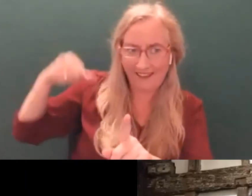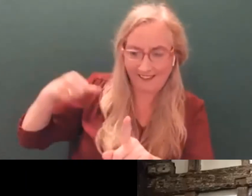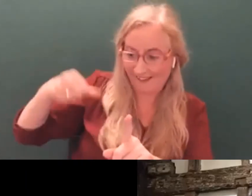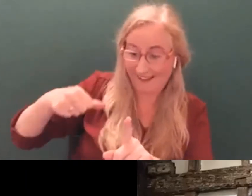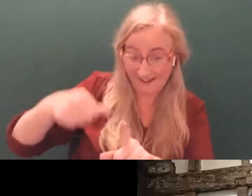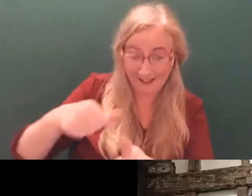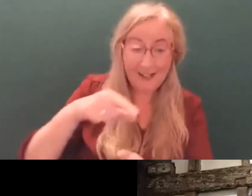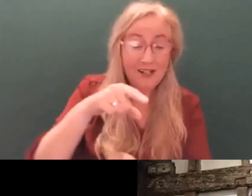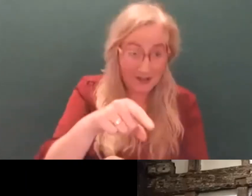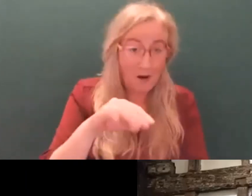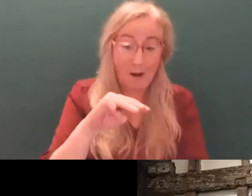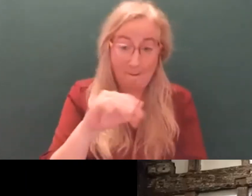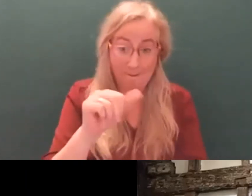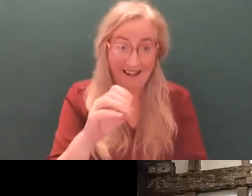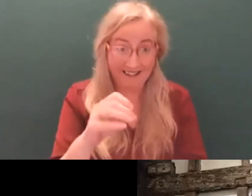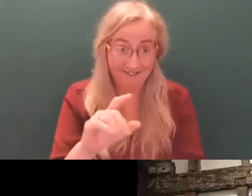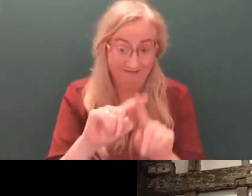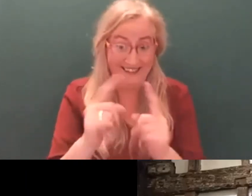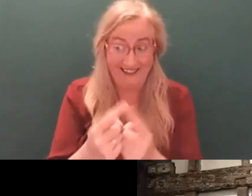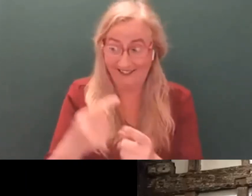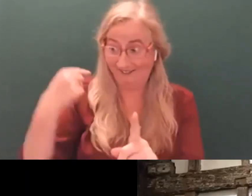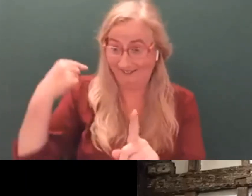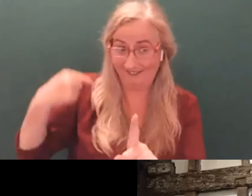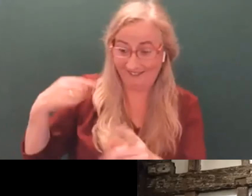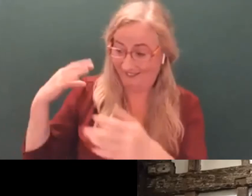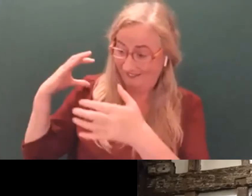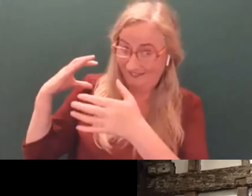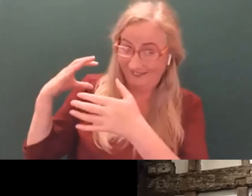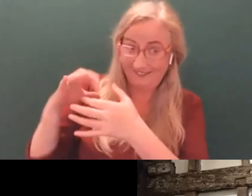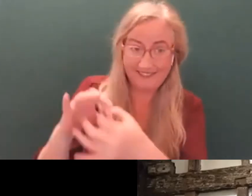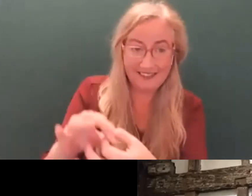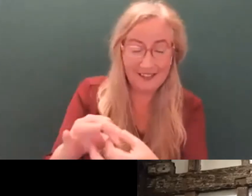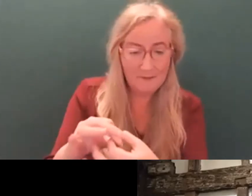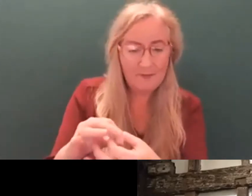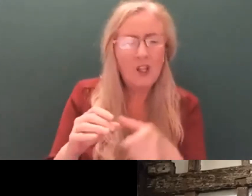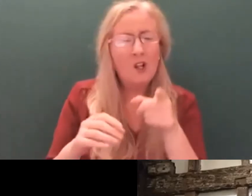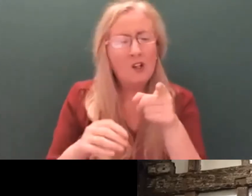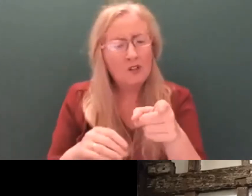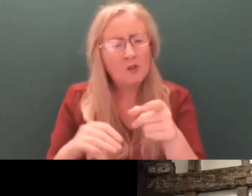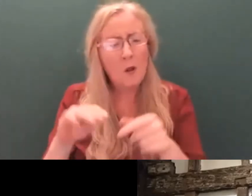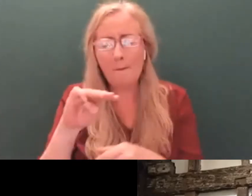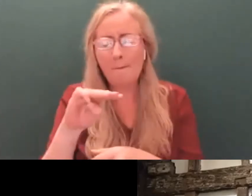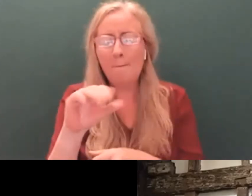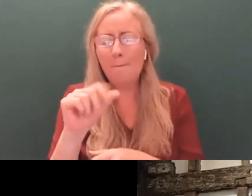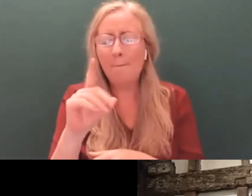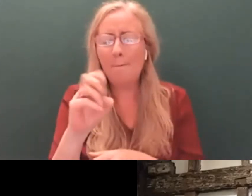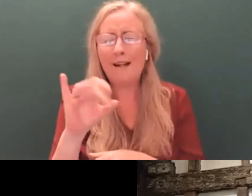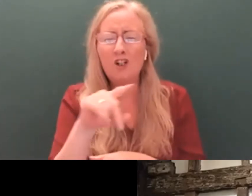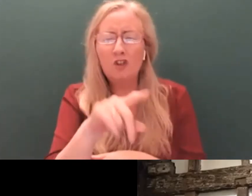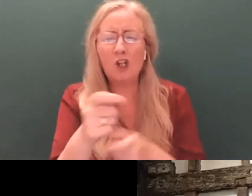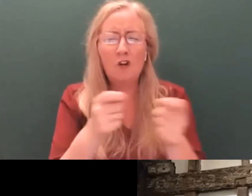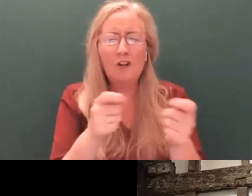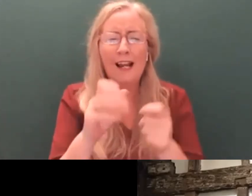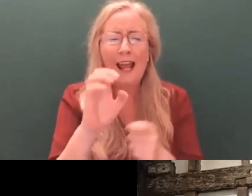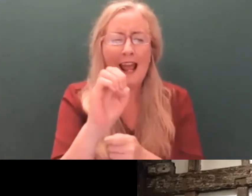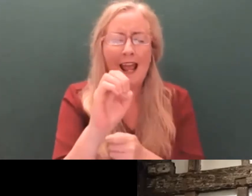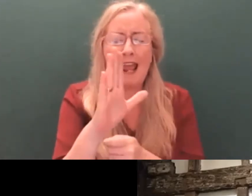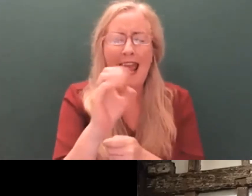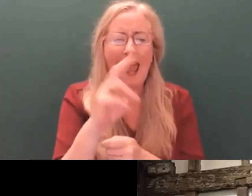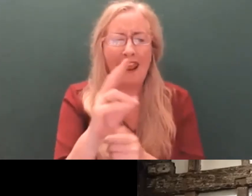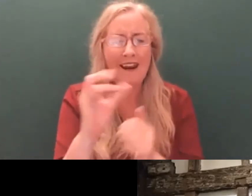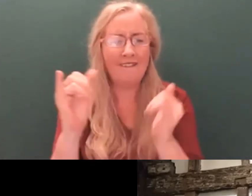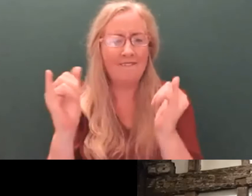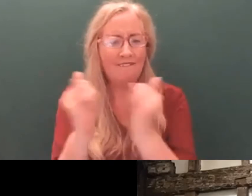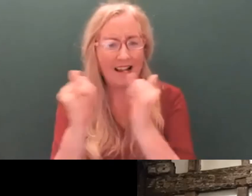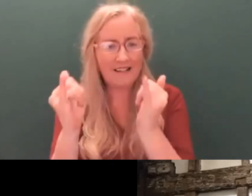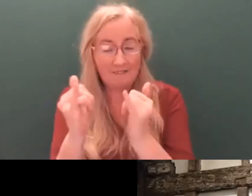Madeline obviously is. So Madeline runs the Ellen Hutchins Festival,